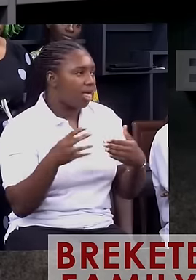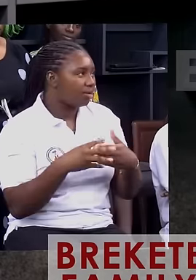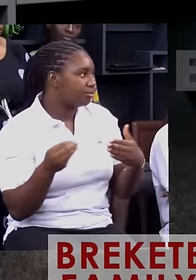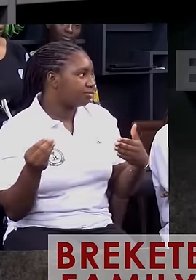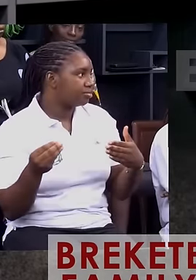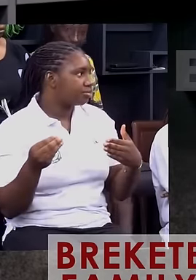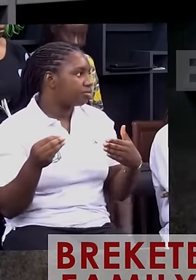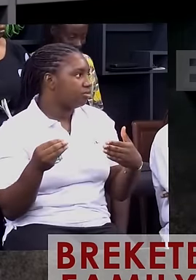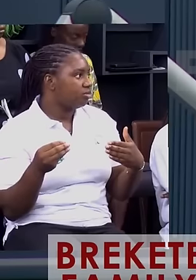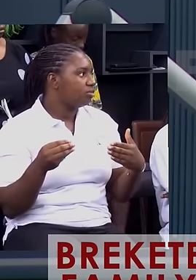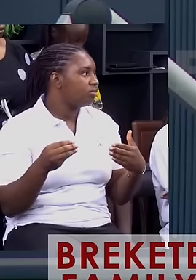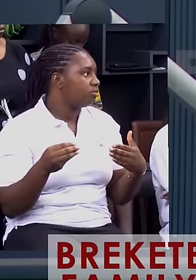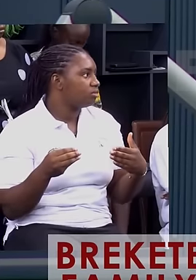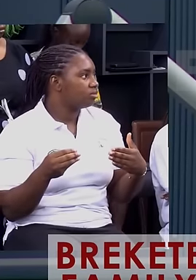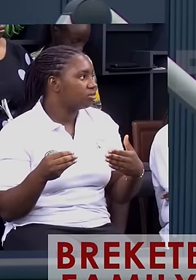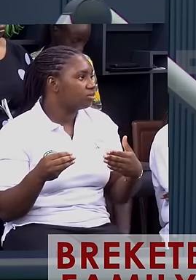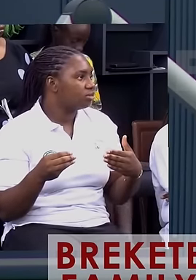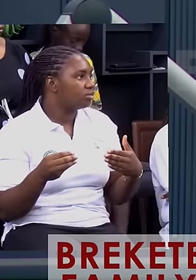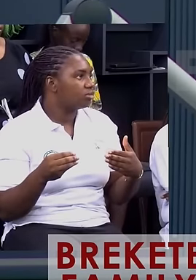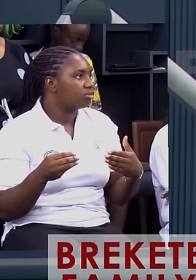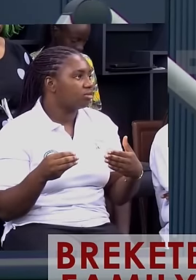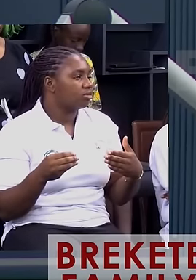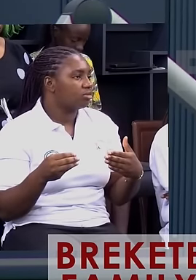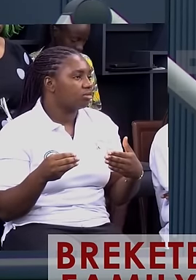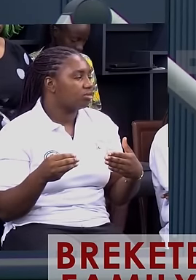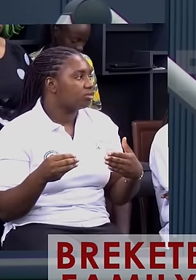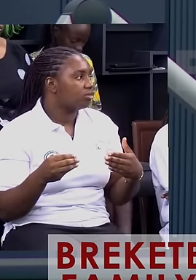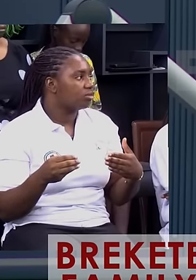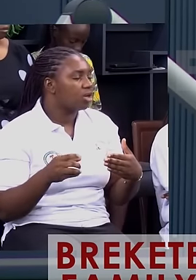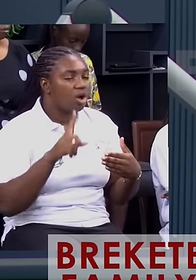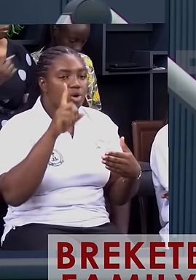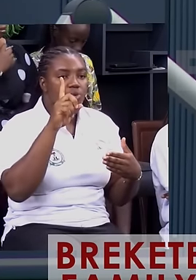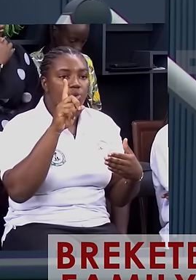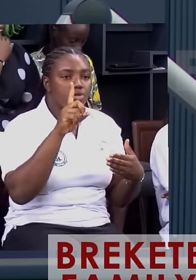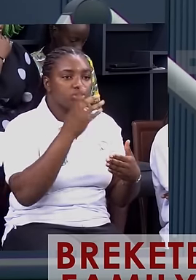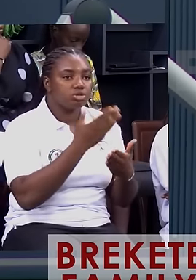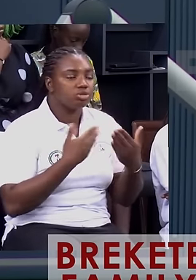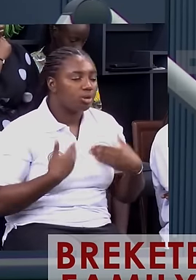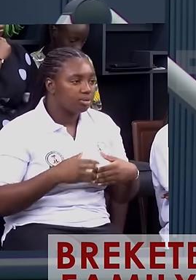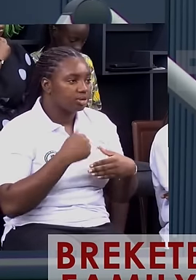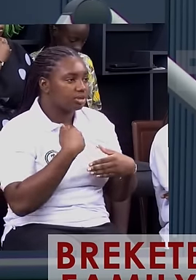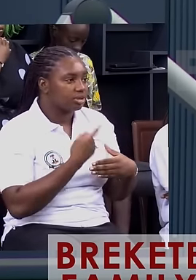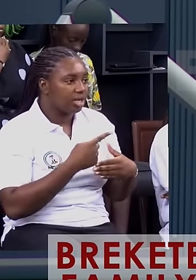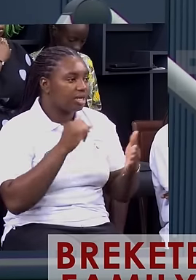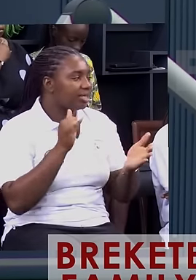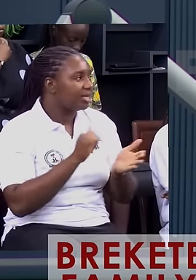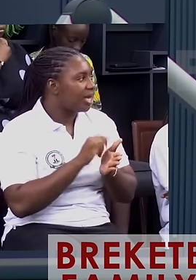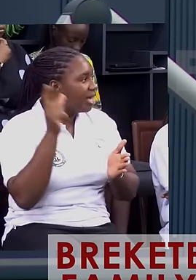Sorry, Abdul Hafiz Yusuf. He said, wallahi, listening to the doctor gives